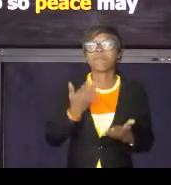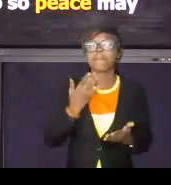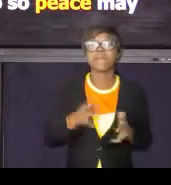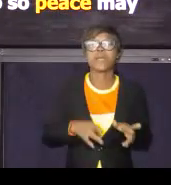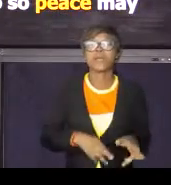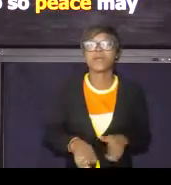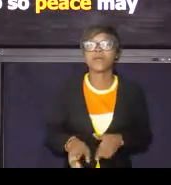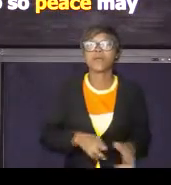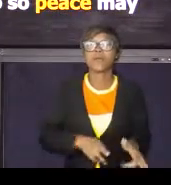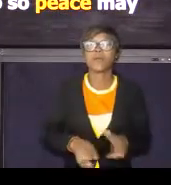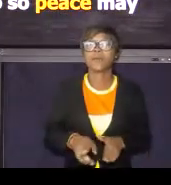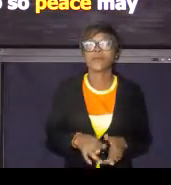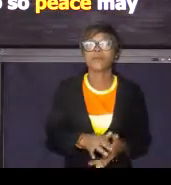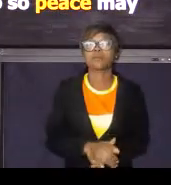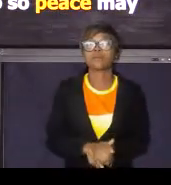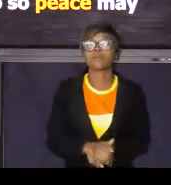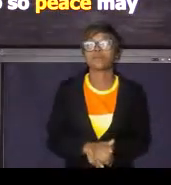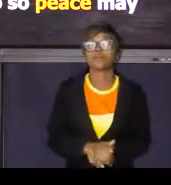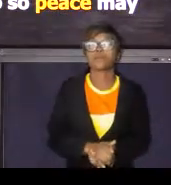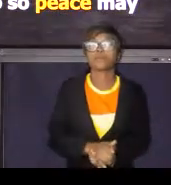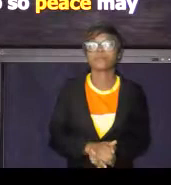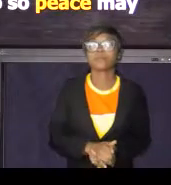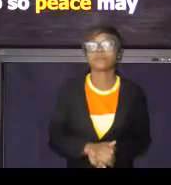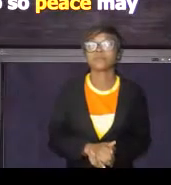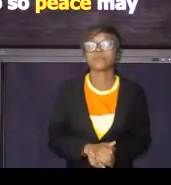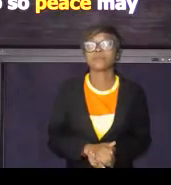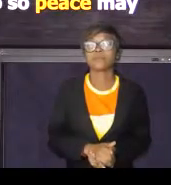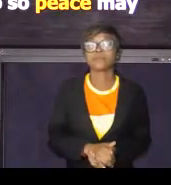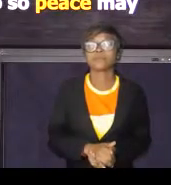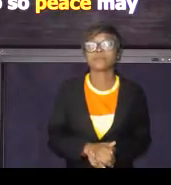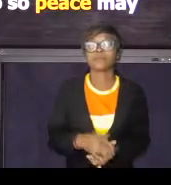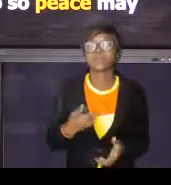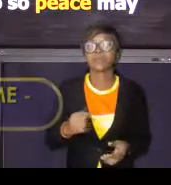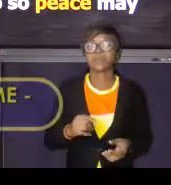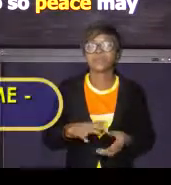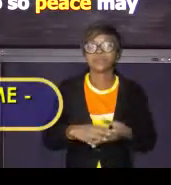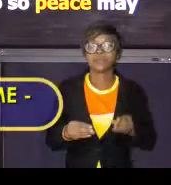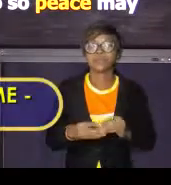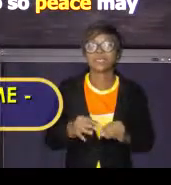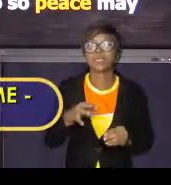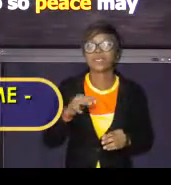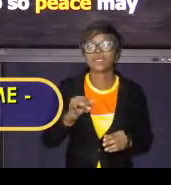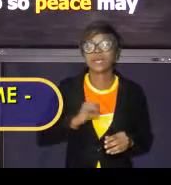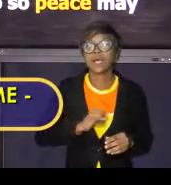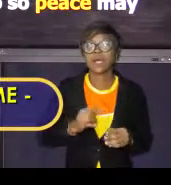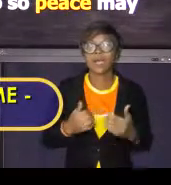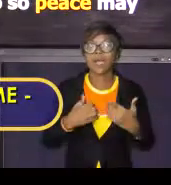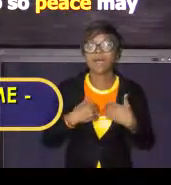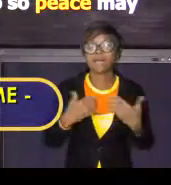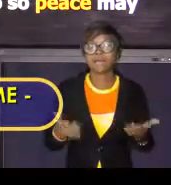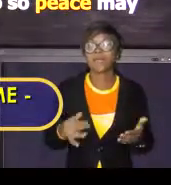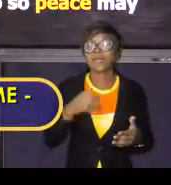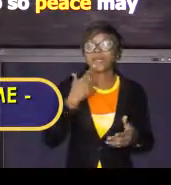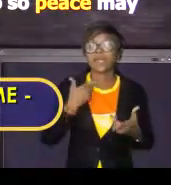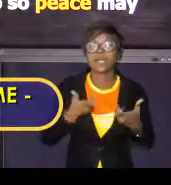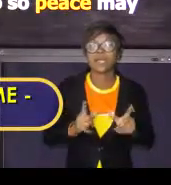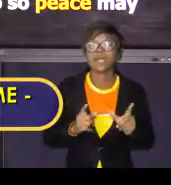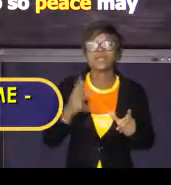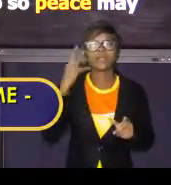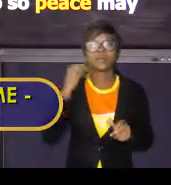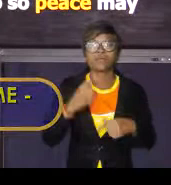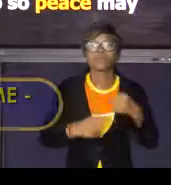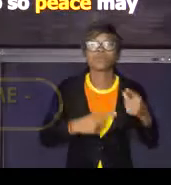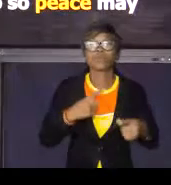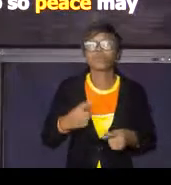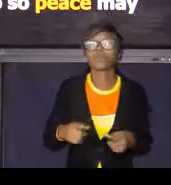you peace, P-E-A-C-E, is a state of quietness. So the sentence I have here says, let him go